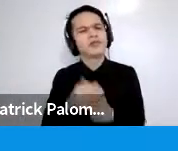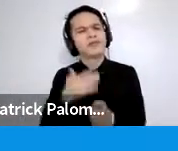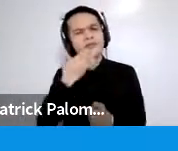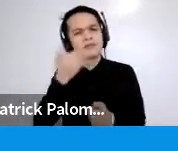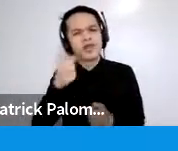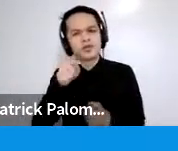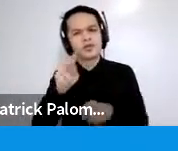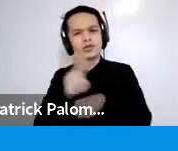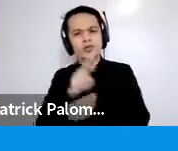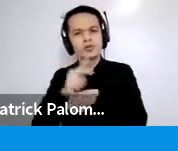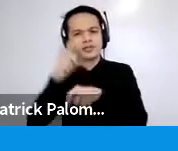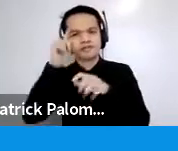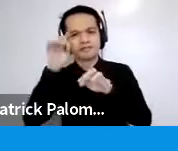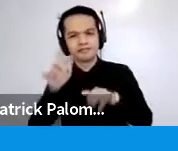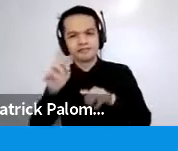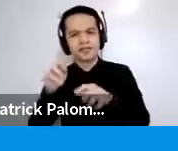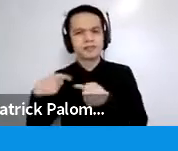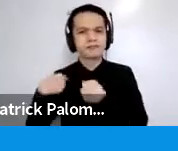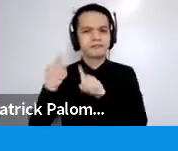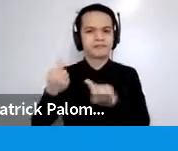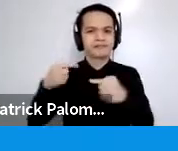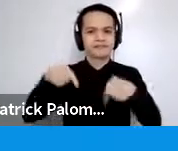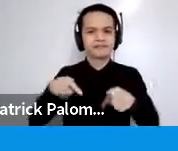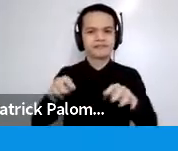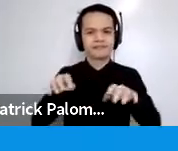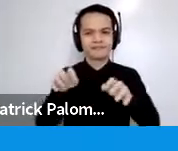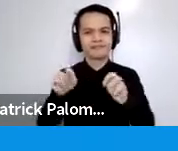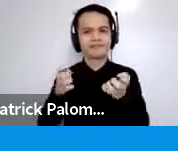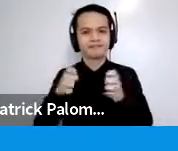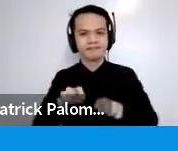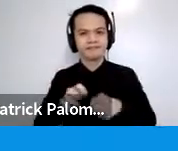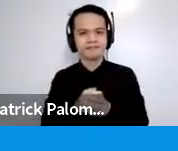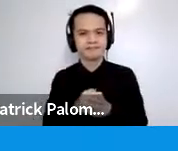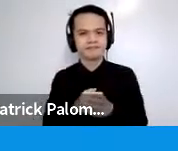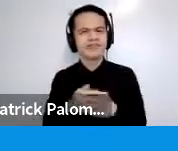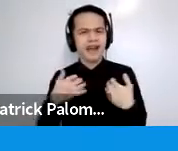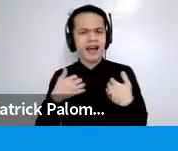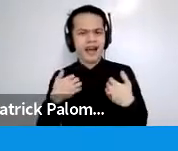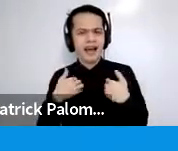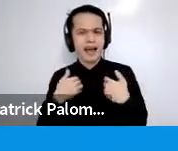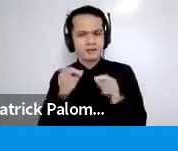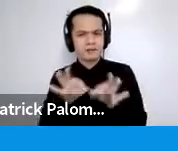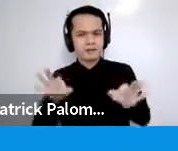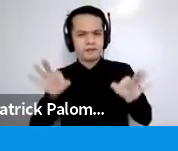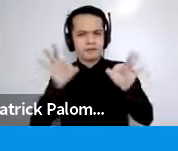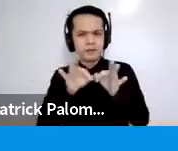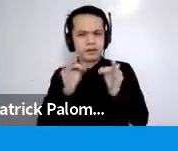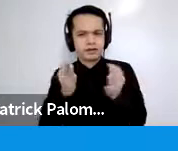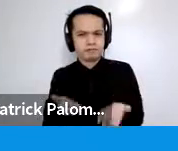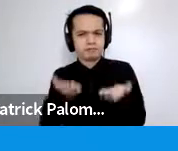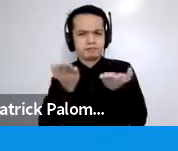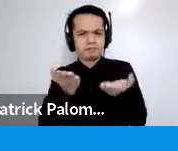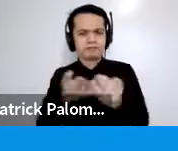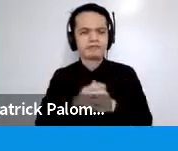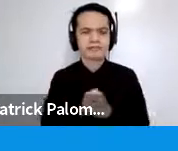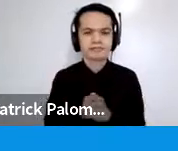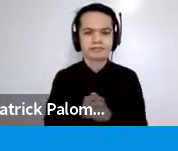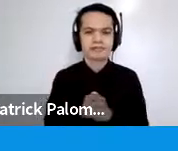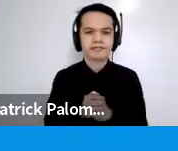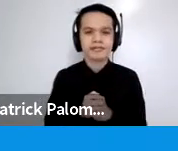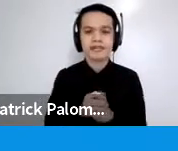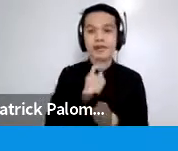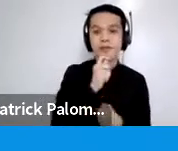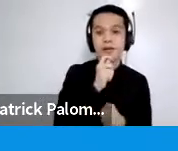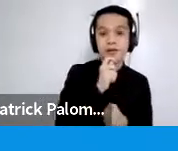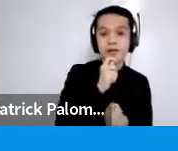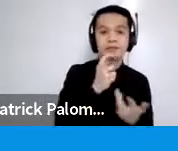the event. Here are some important recommendations. Microphones and